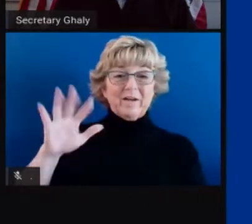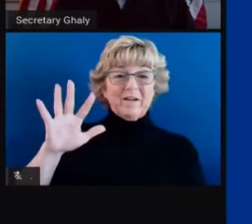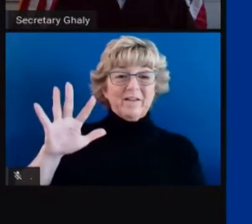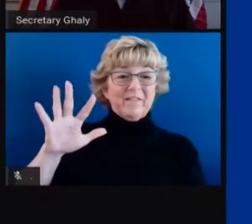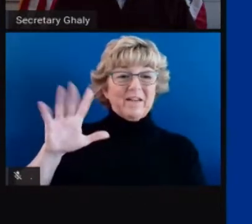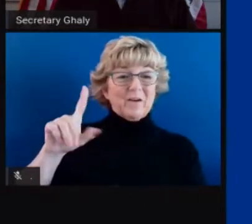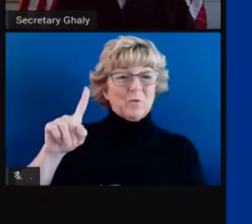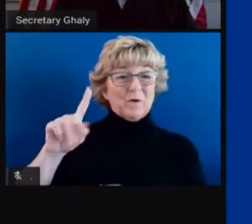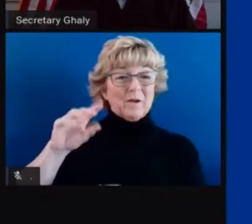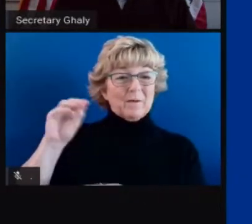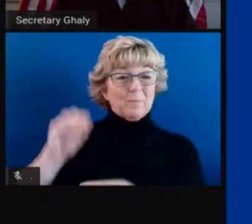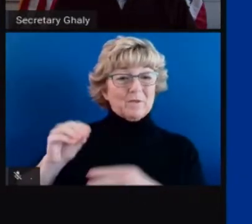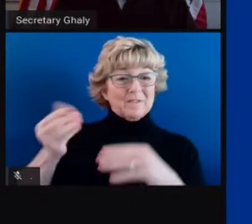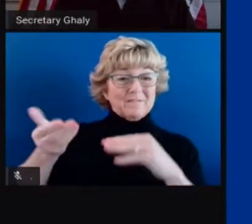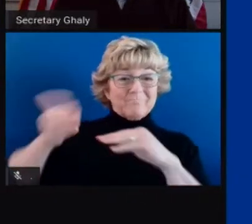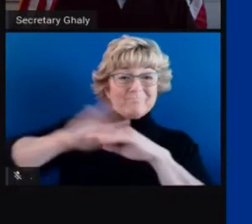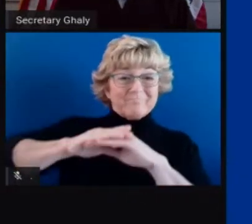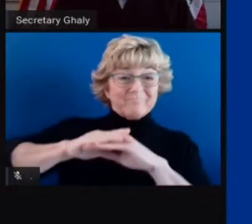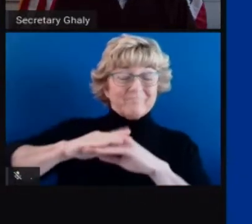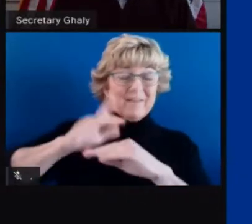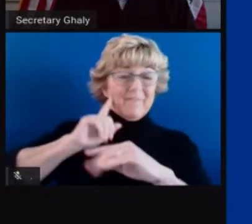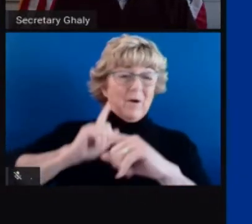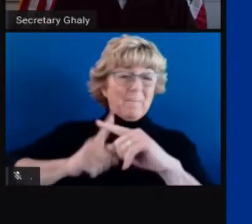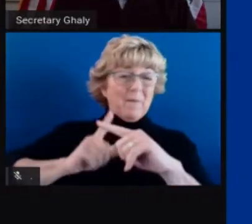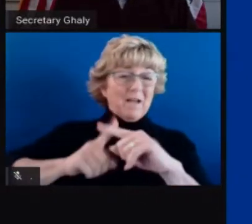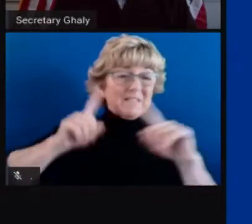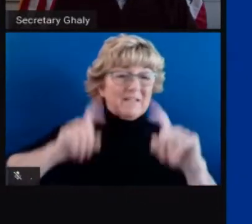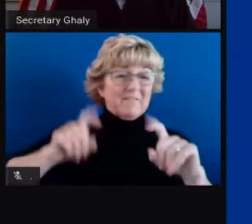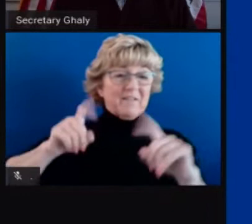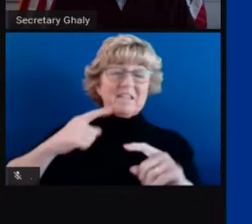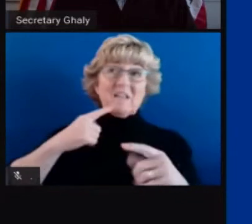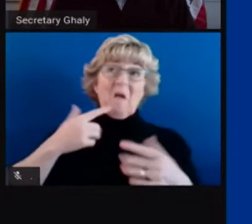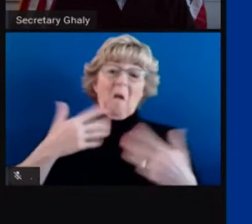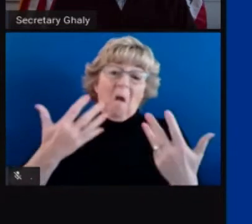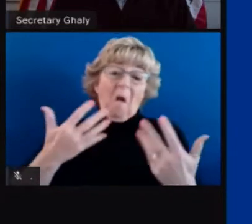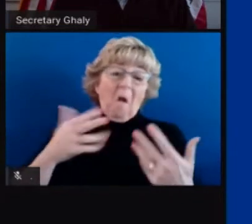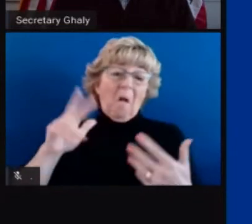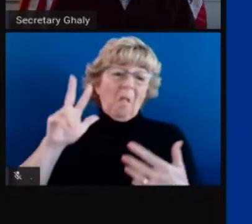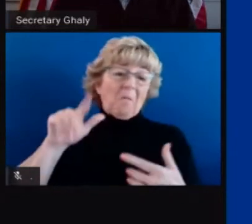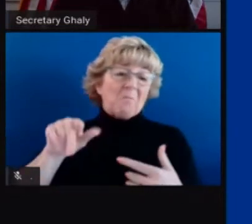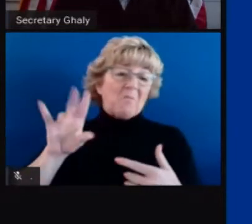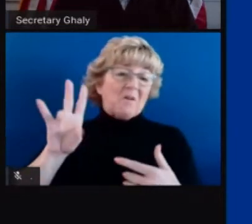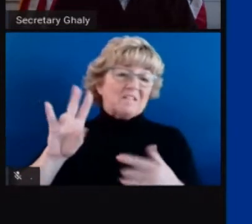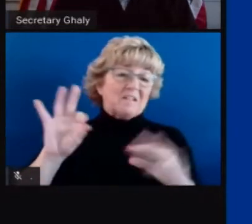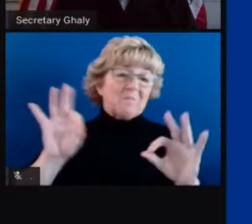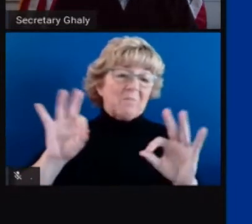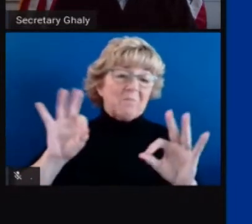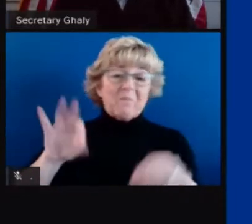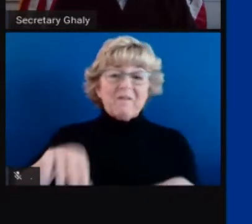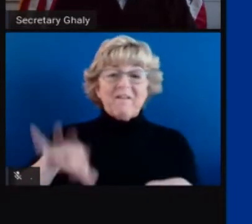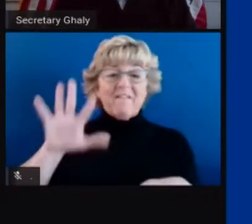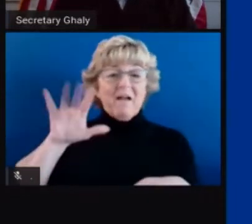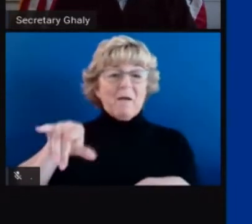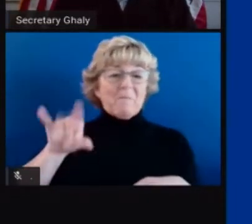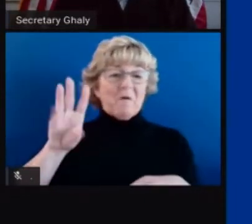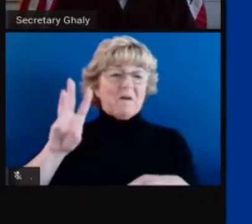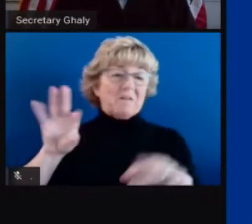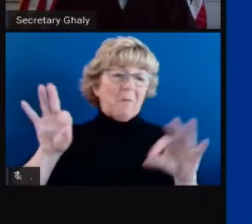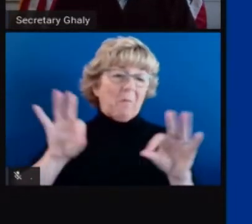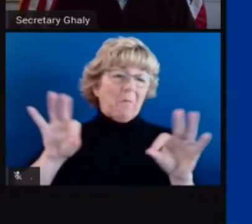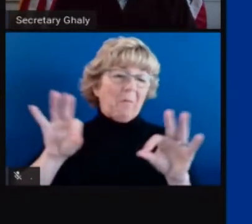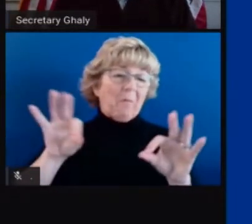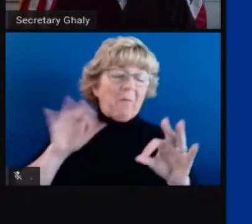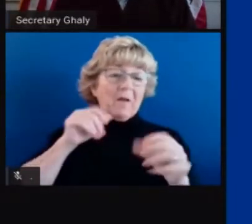51% increase in test positivity. So you might say, 3.7%, 5.6%, what's the big